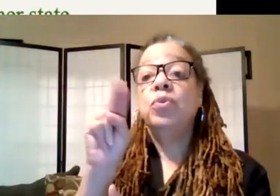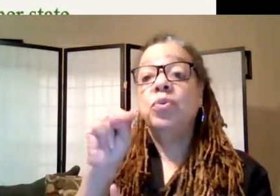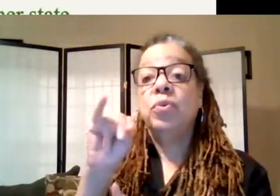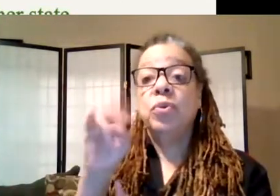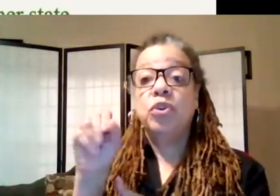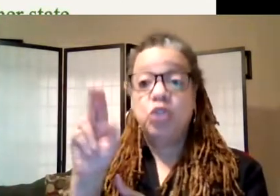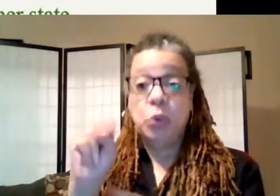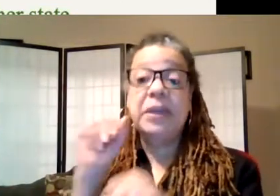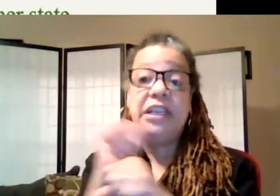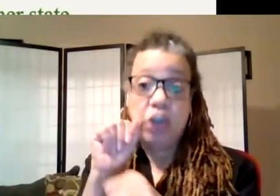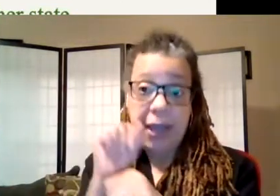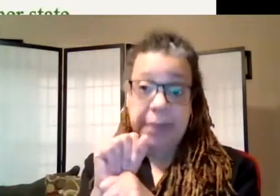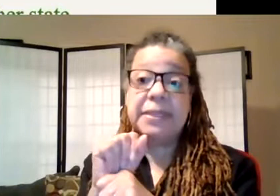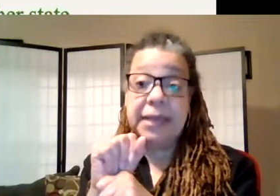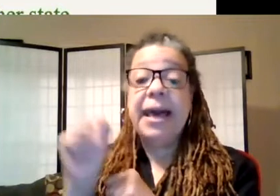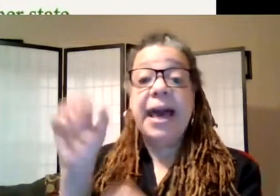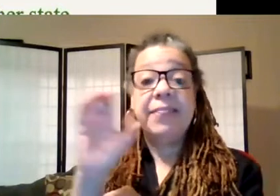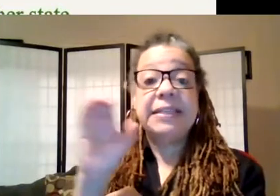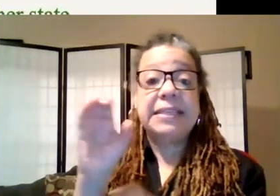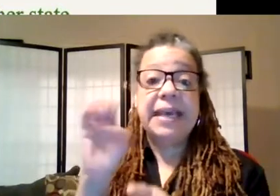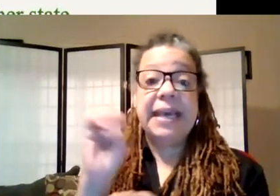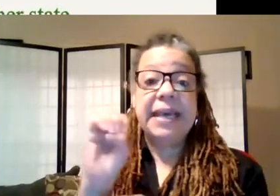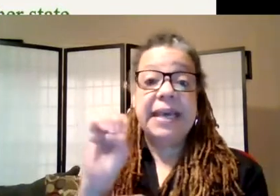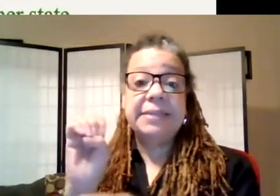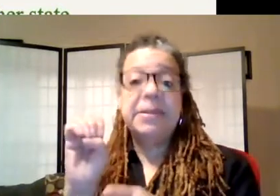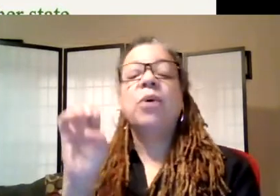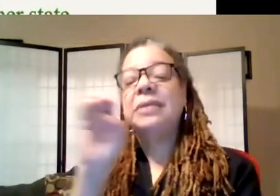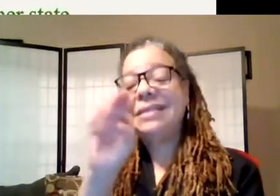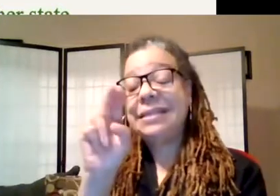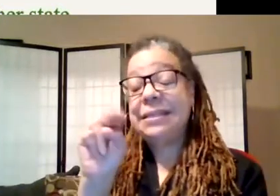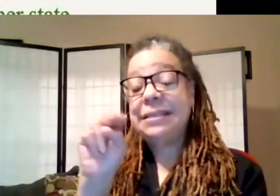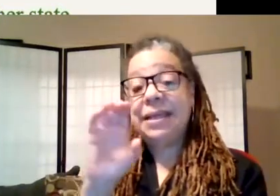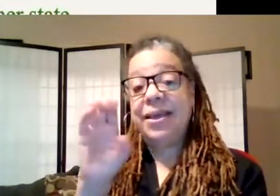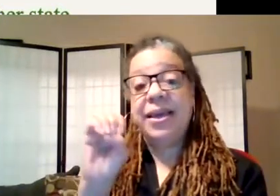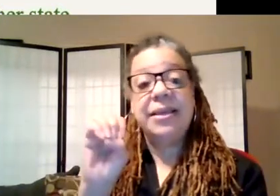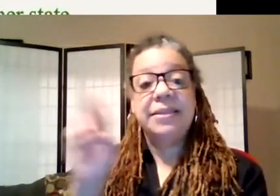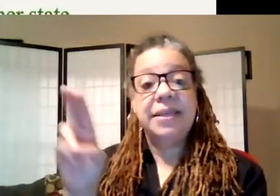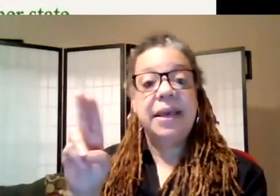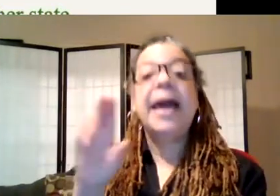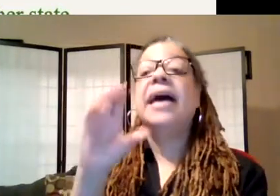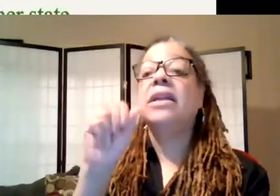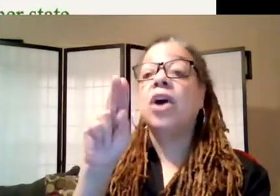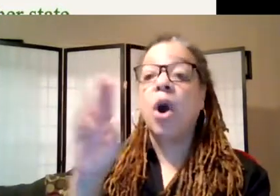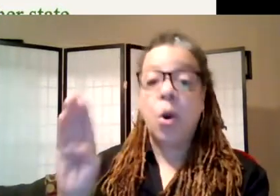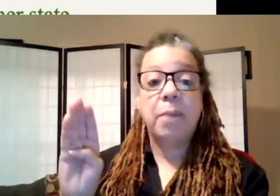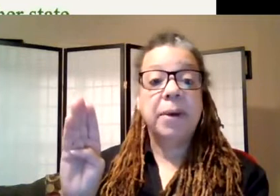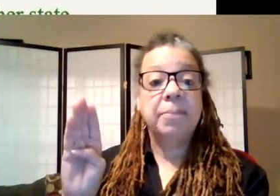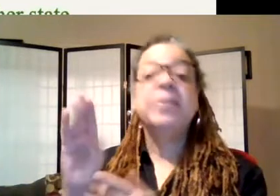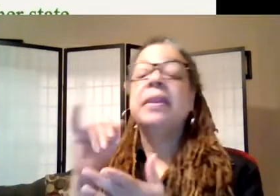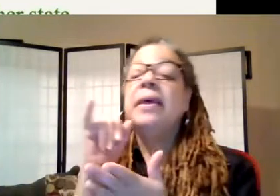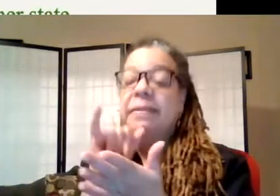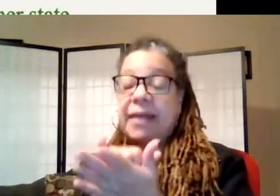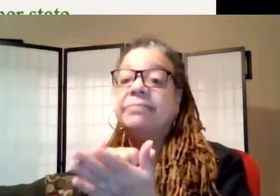other bargaining units at the CEC and at CARB. So they're going to have that additional oversight that the public really cares about